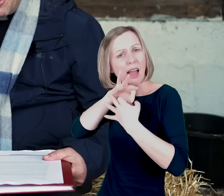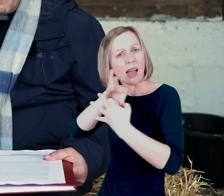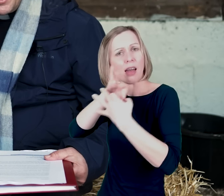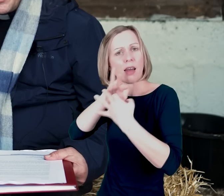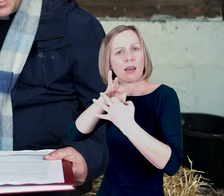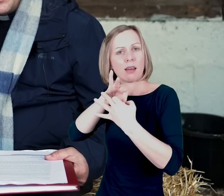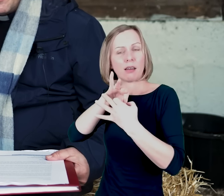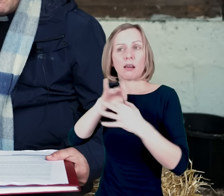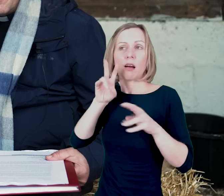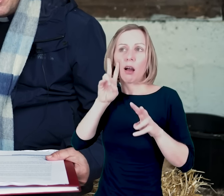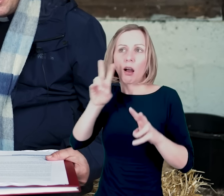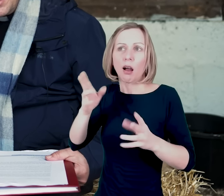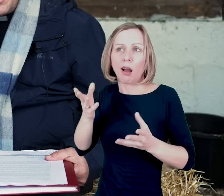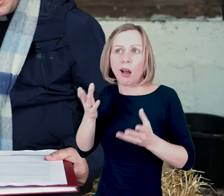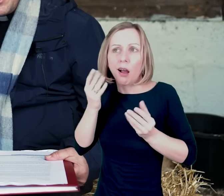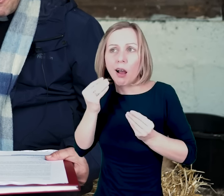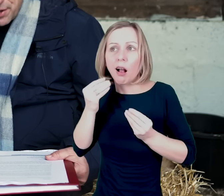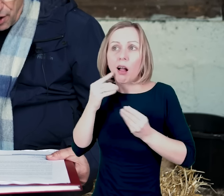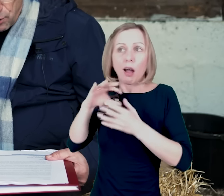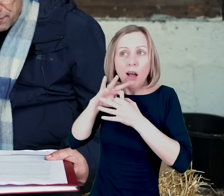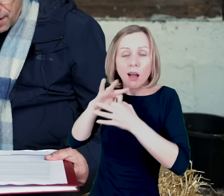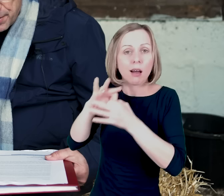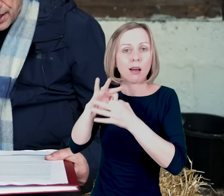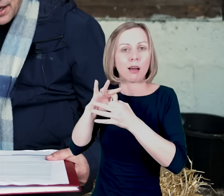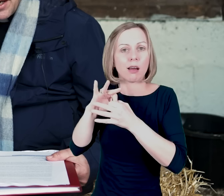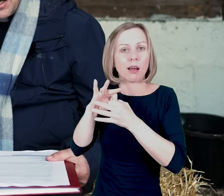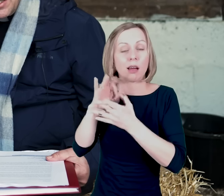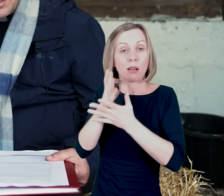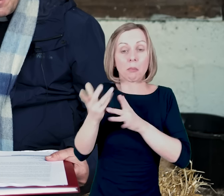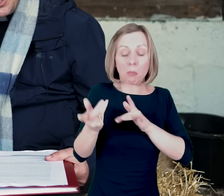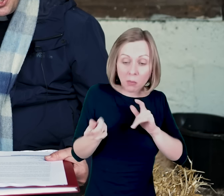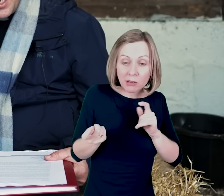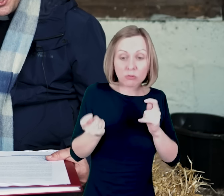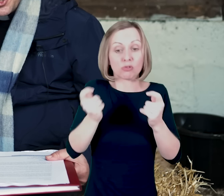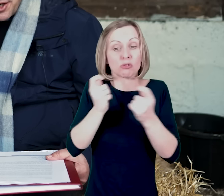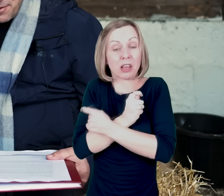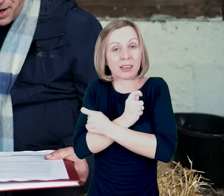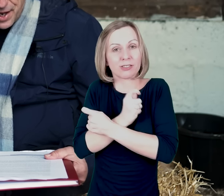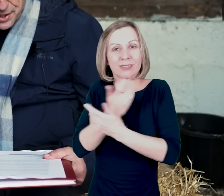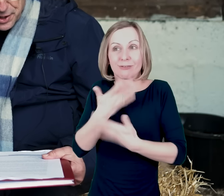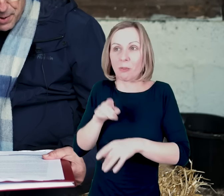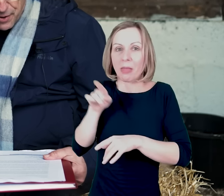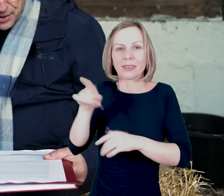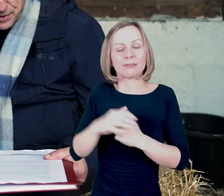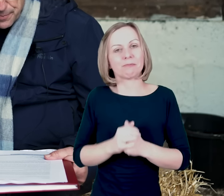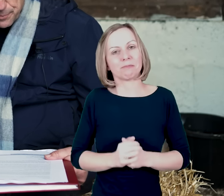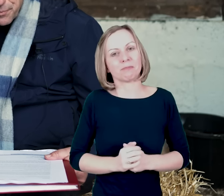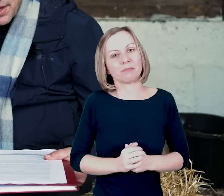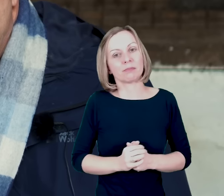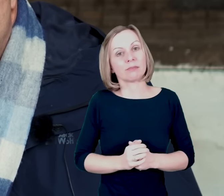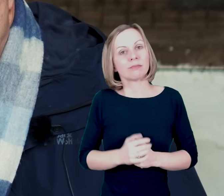It's about being attentive with the whole of our being, and to be changed by that